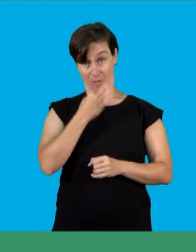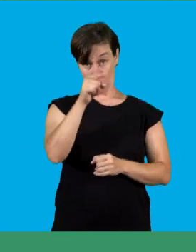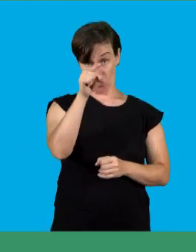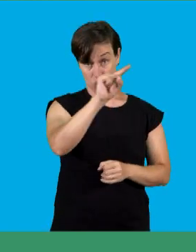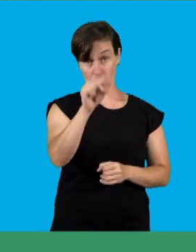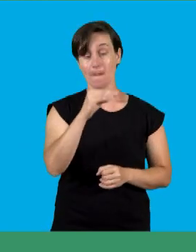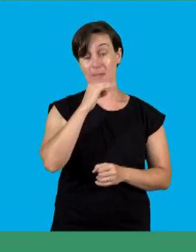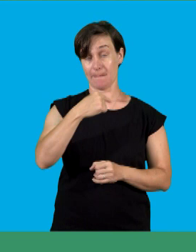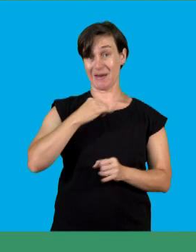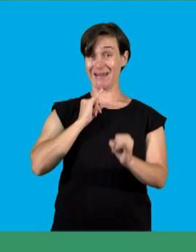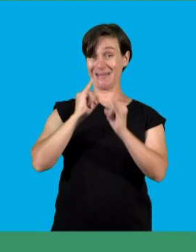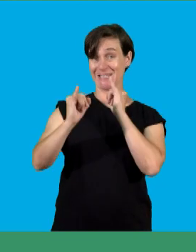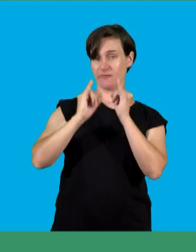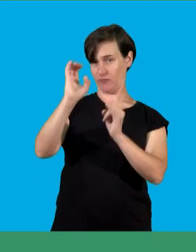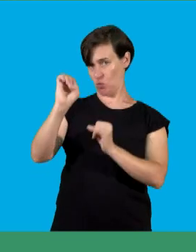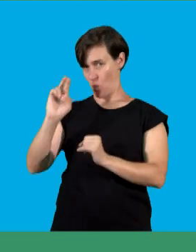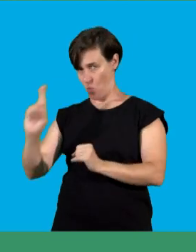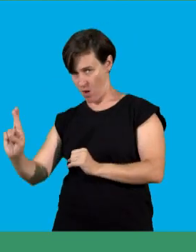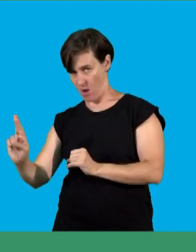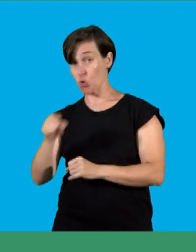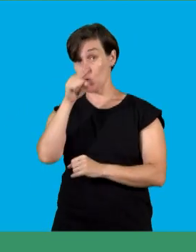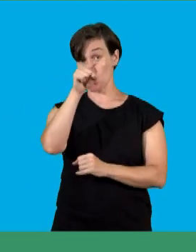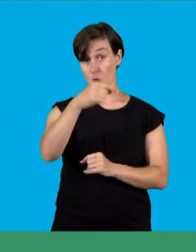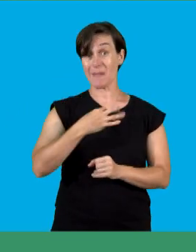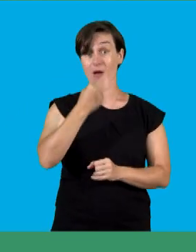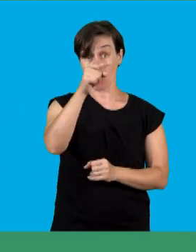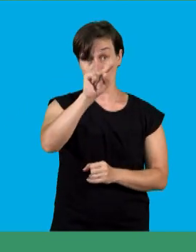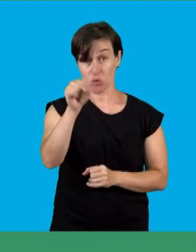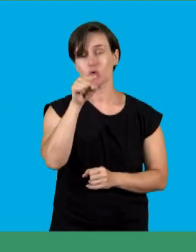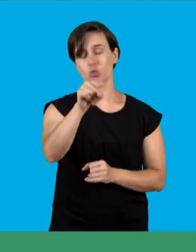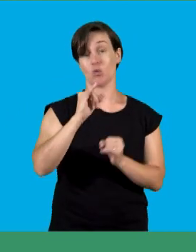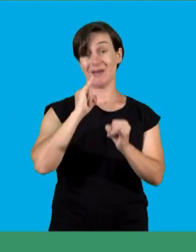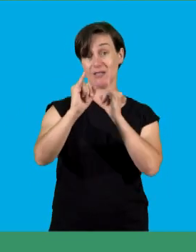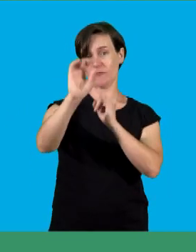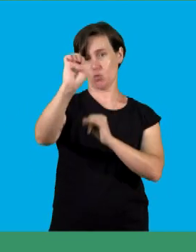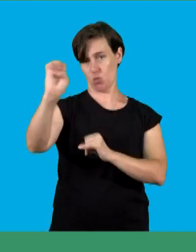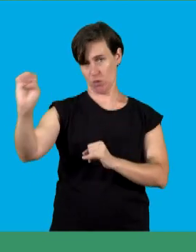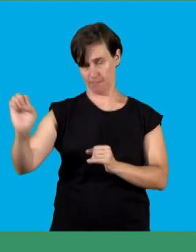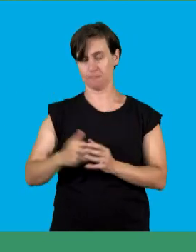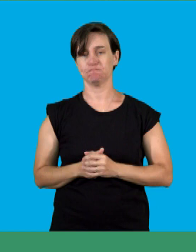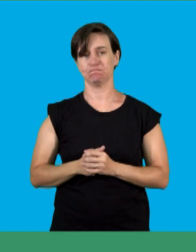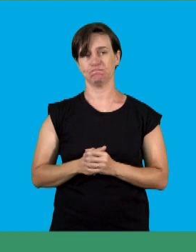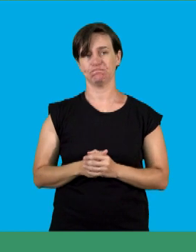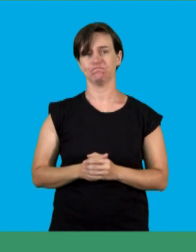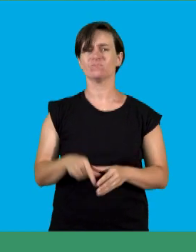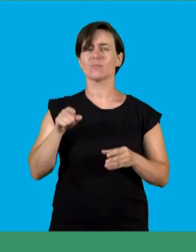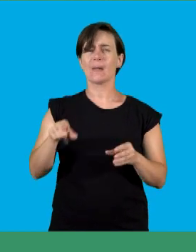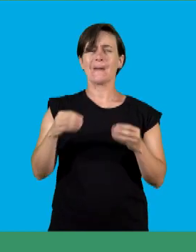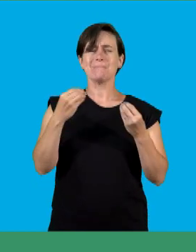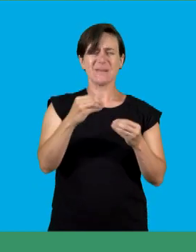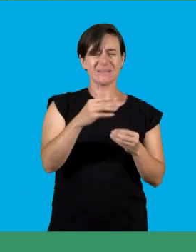interviewer, you are the interviewee. All right, let's move on. Business situations